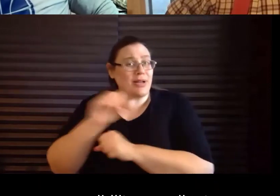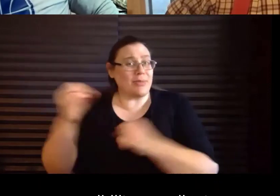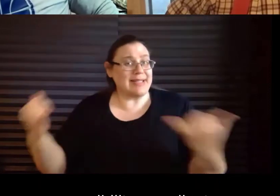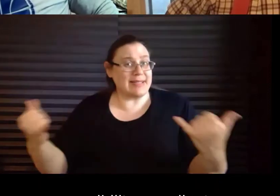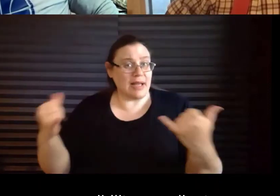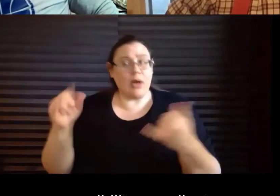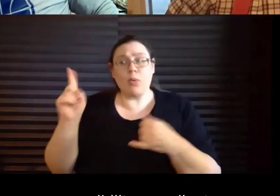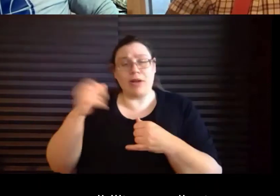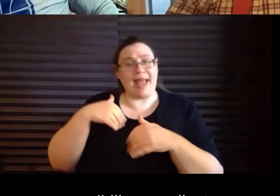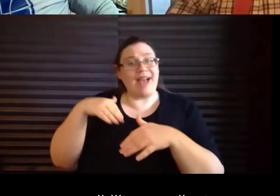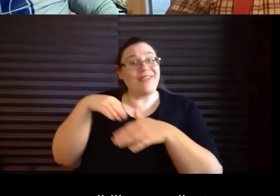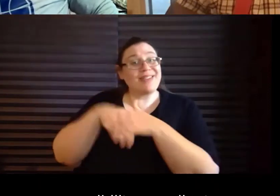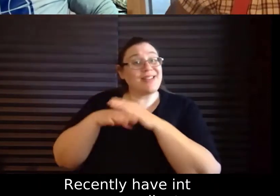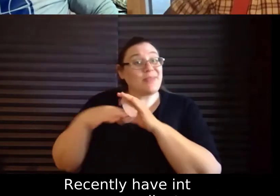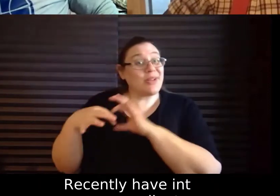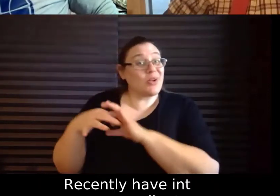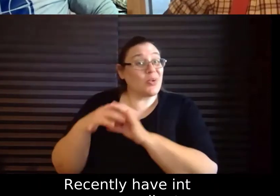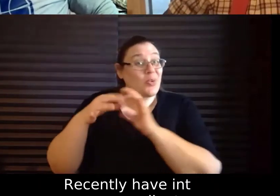accessibility coordinator.